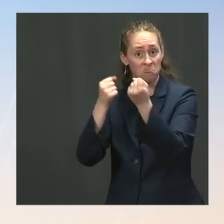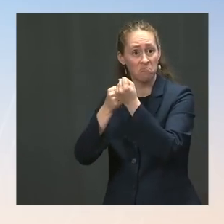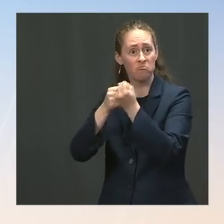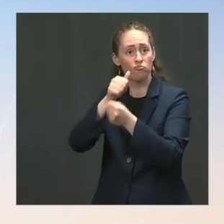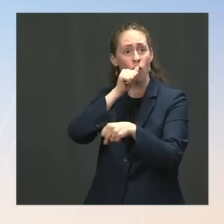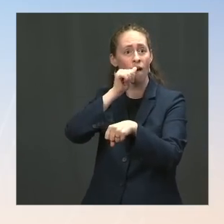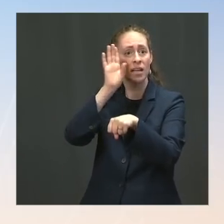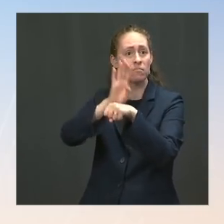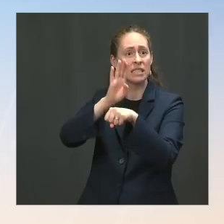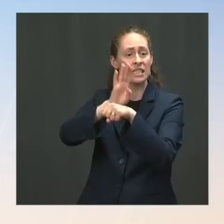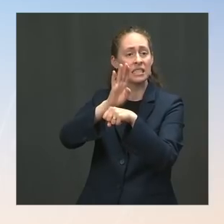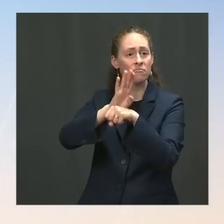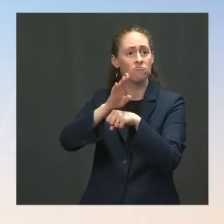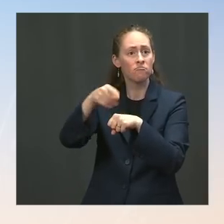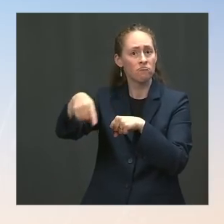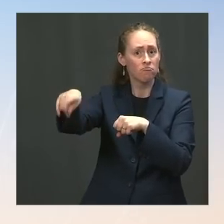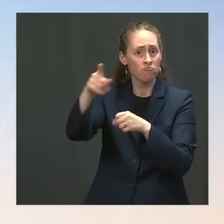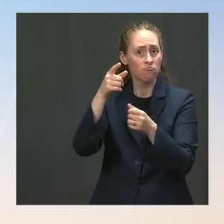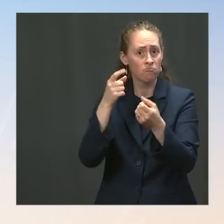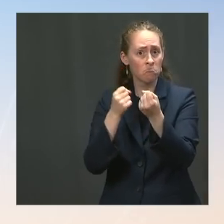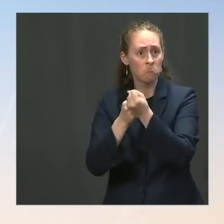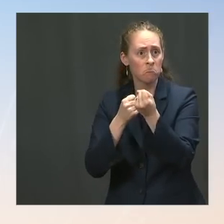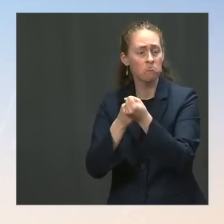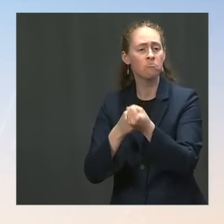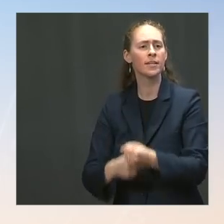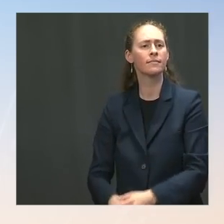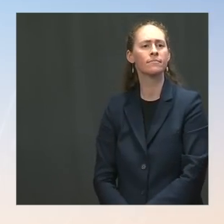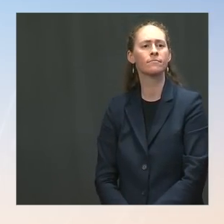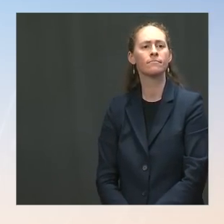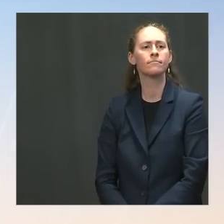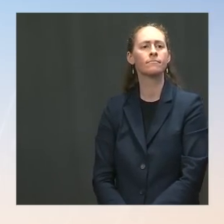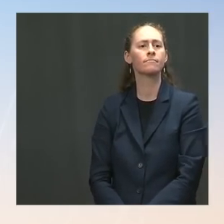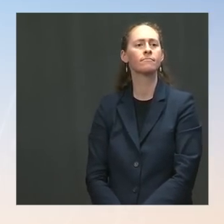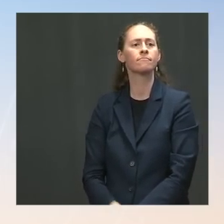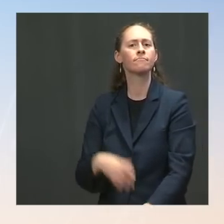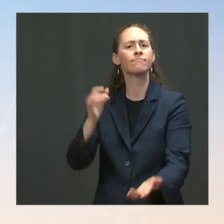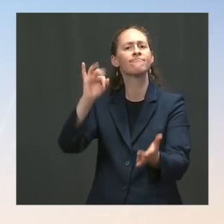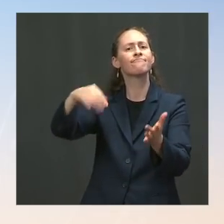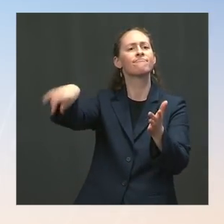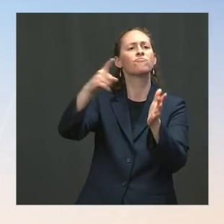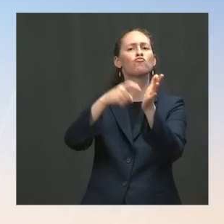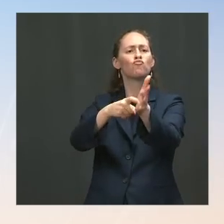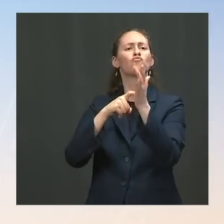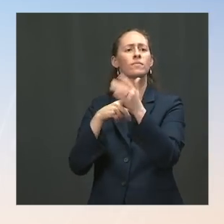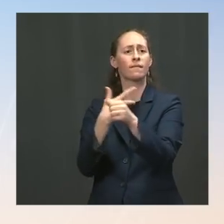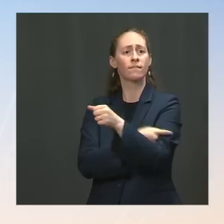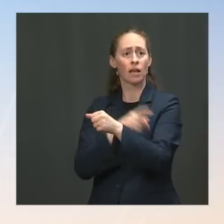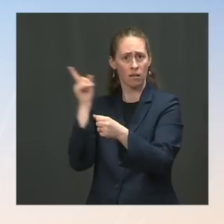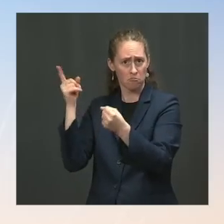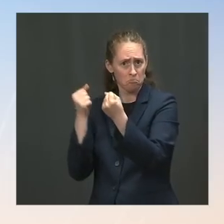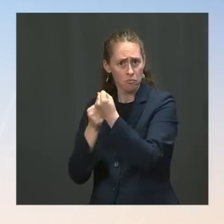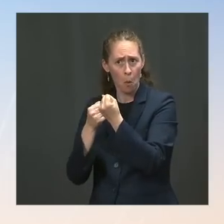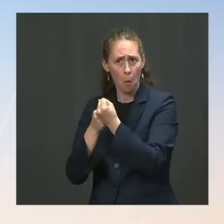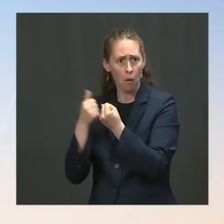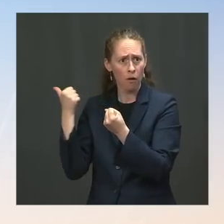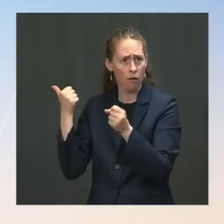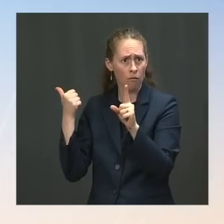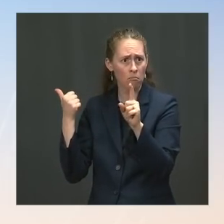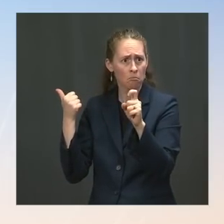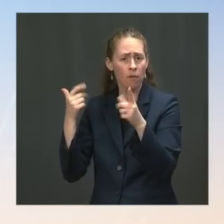kinds of institutions that are setting requirements for vaccines and so forth, what guidance are you offering for